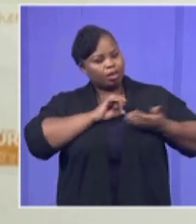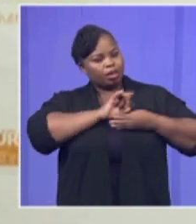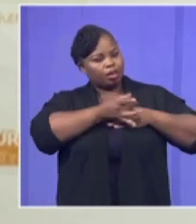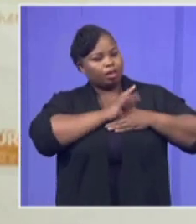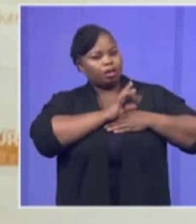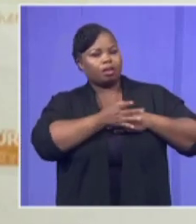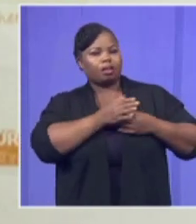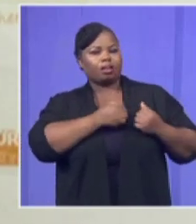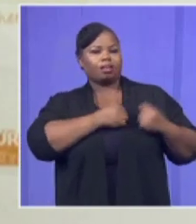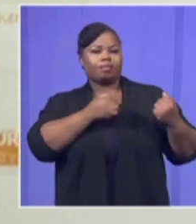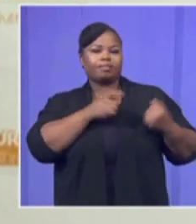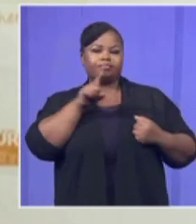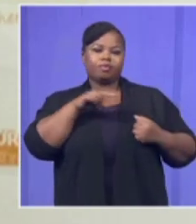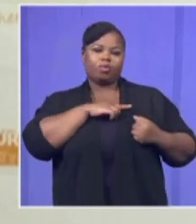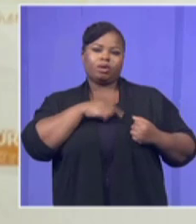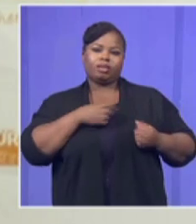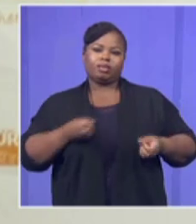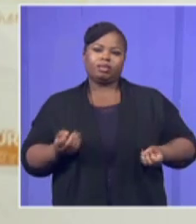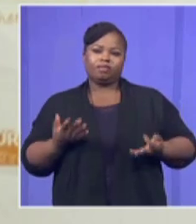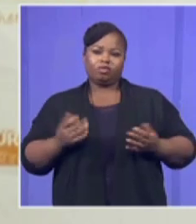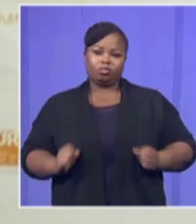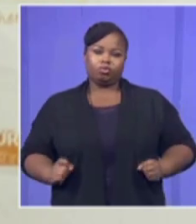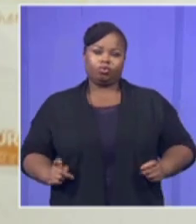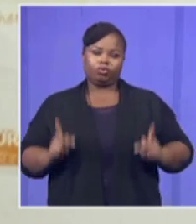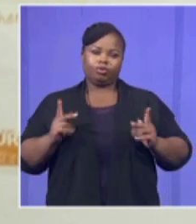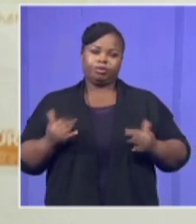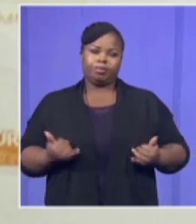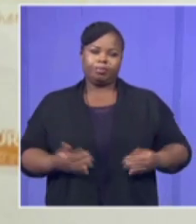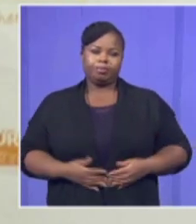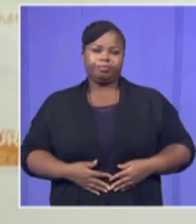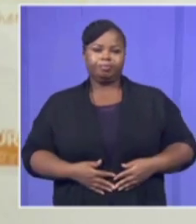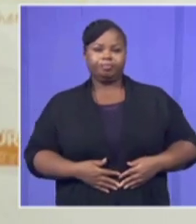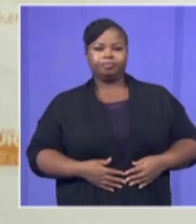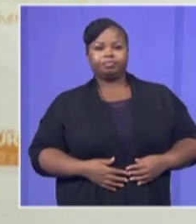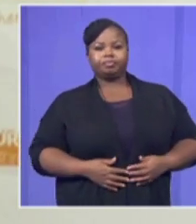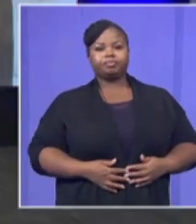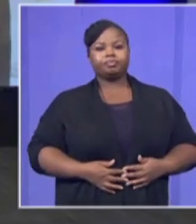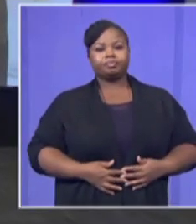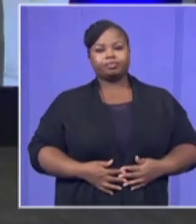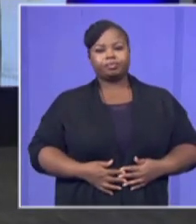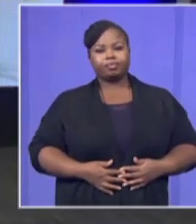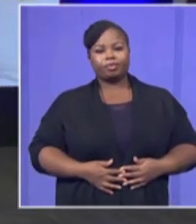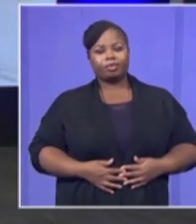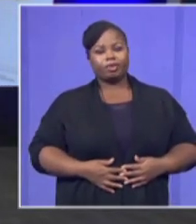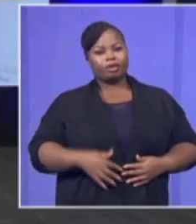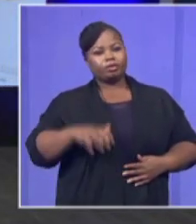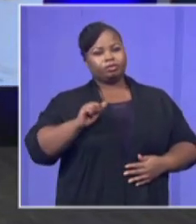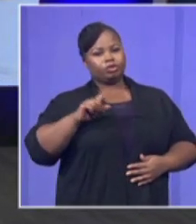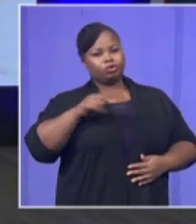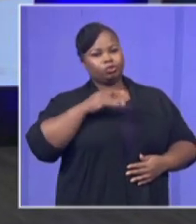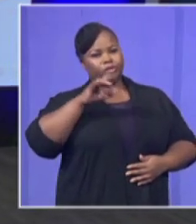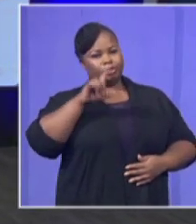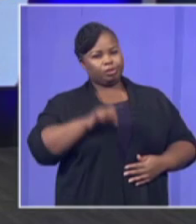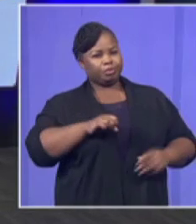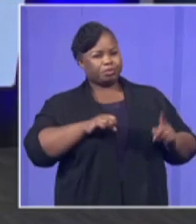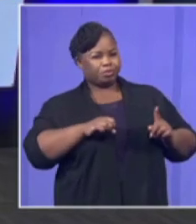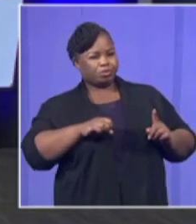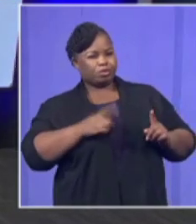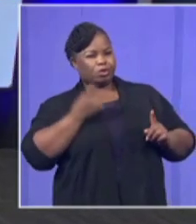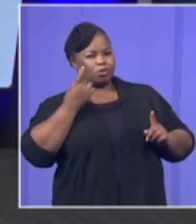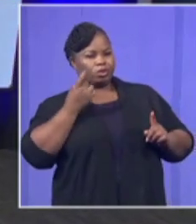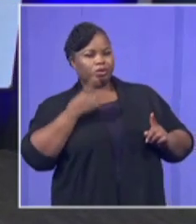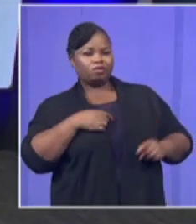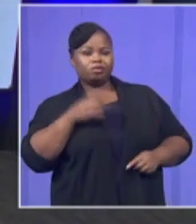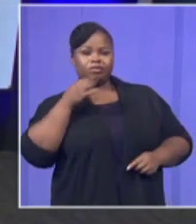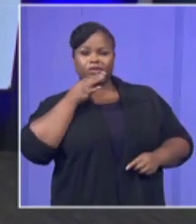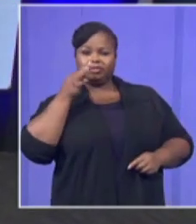so hence they are giving them that particular help. Okay, Atule, just a quick one before we let you go. From the artists